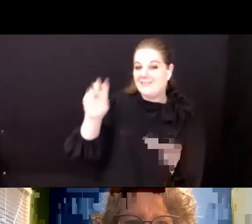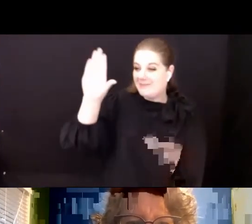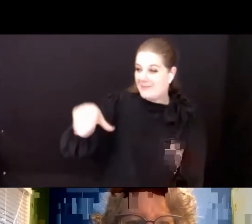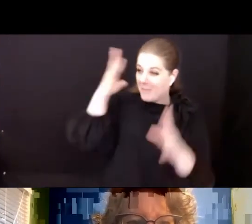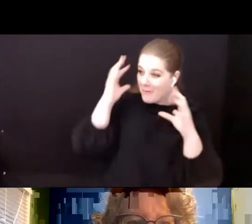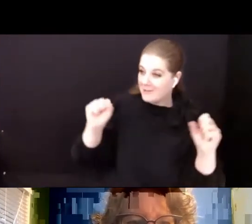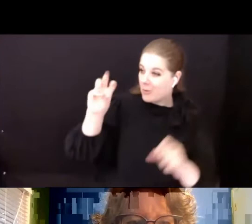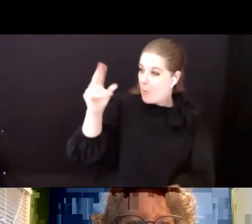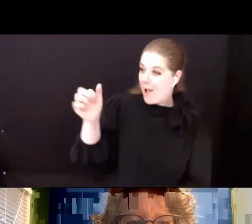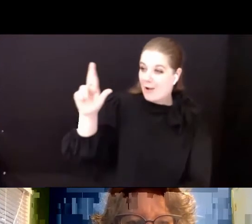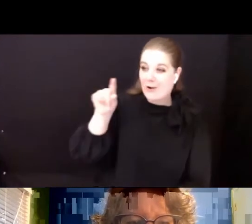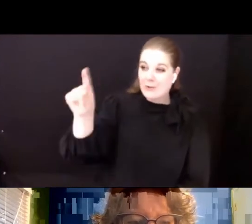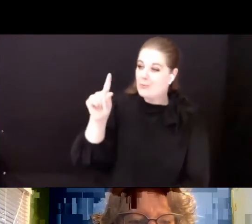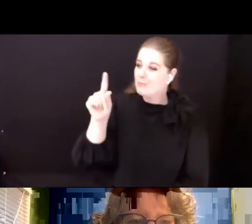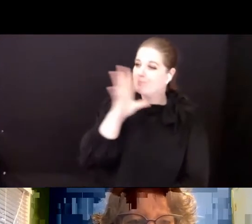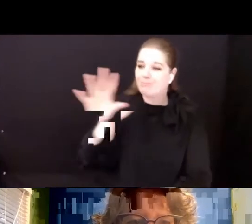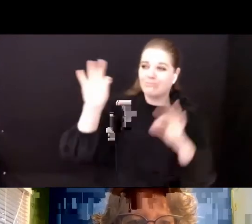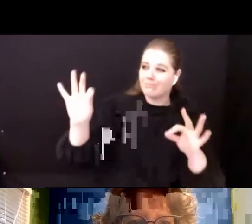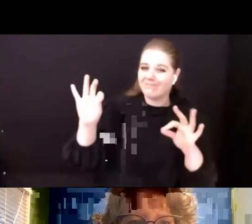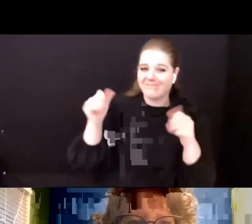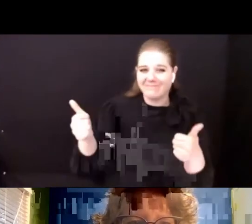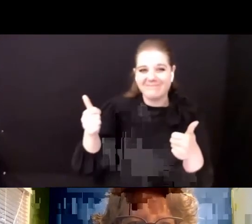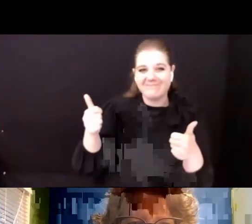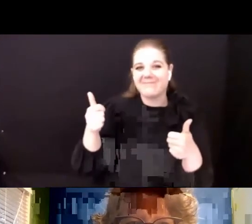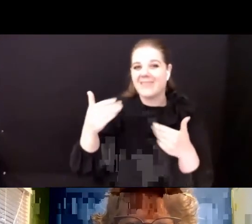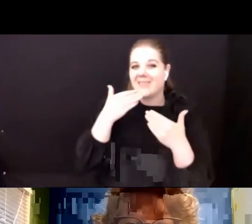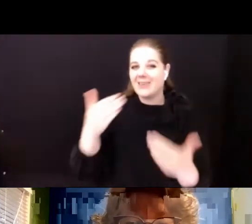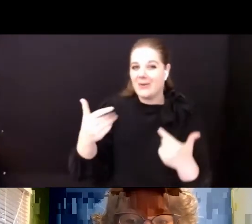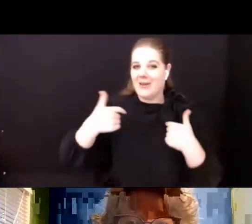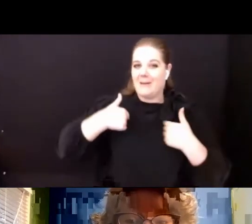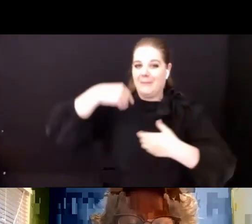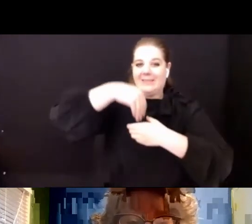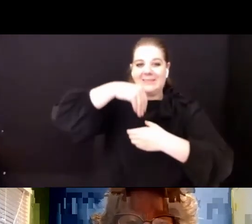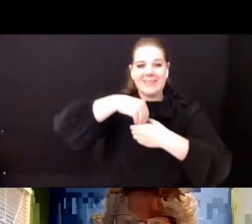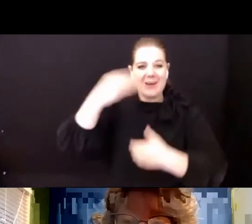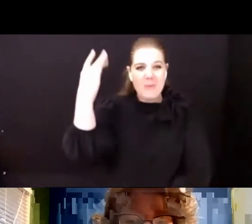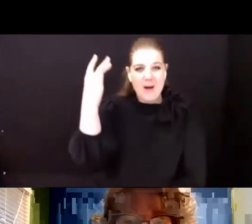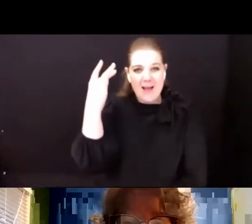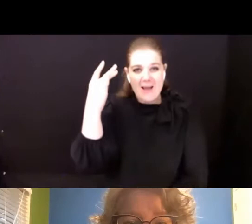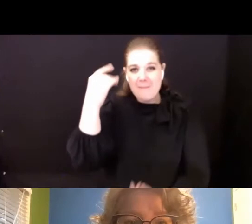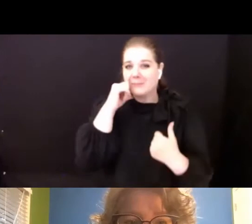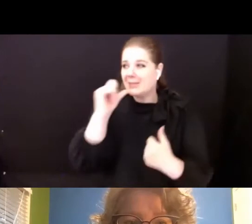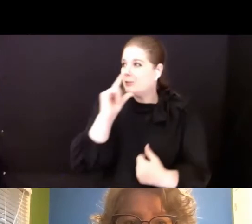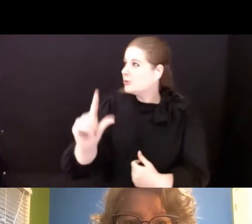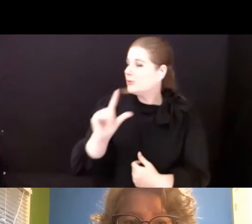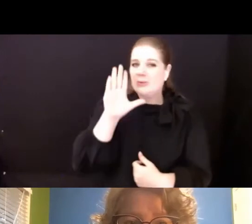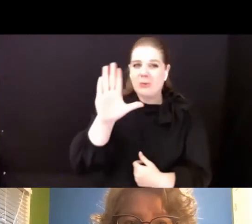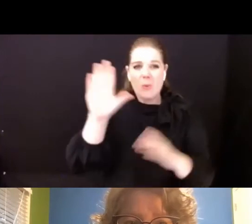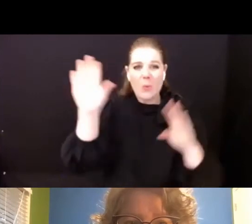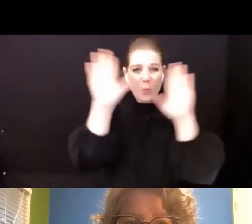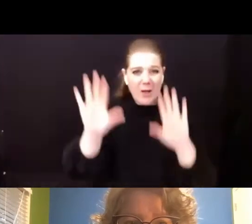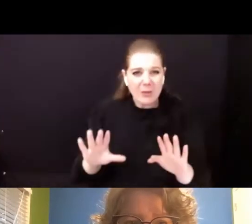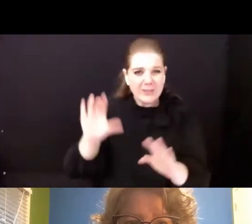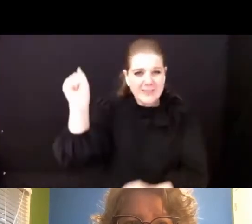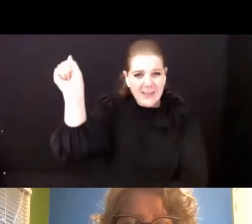my mouth. And I'm glad I'm inside because I don't know how the weather is in St. Cloud, but